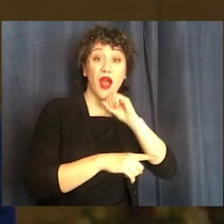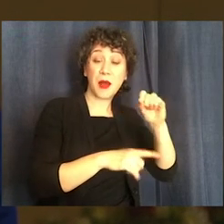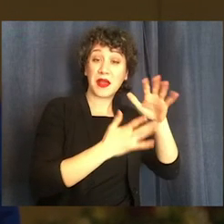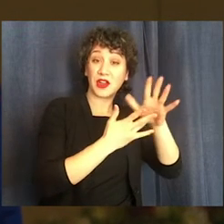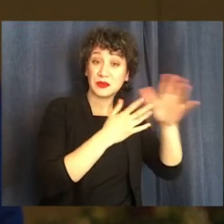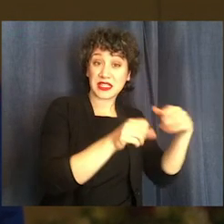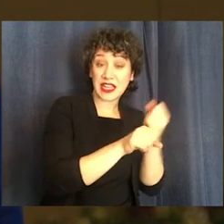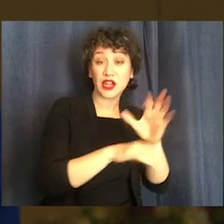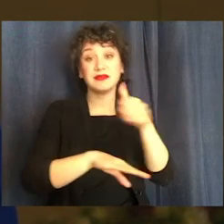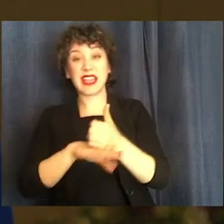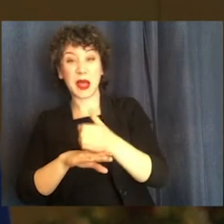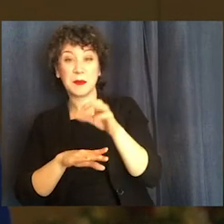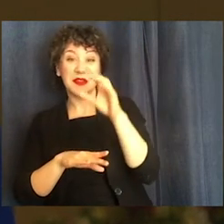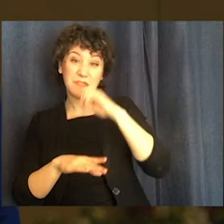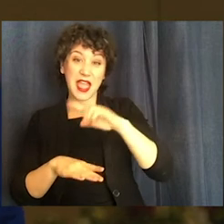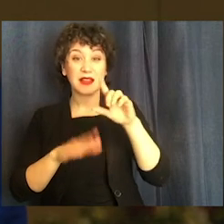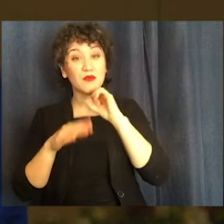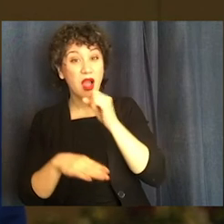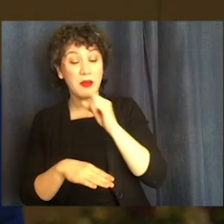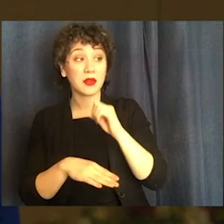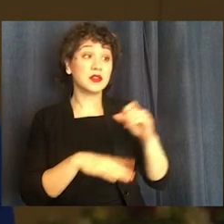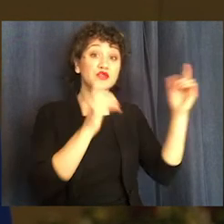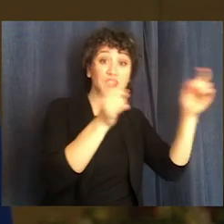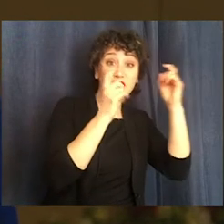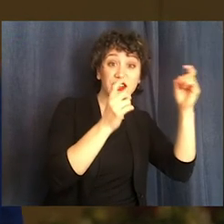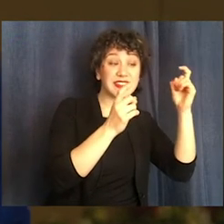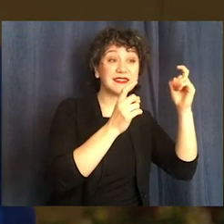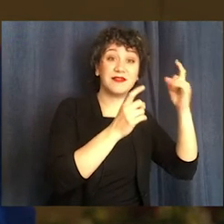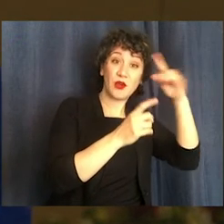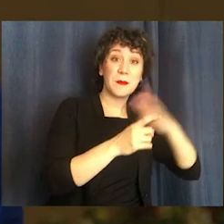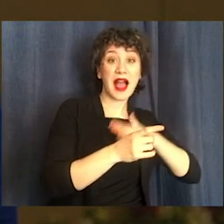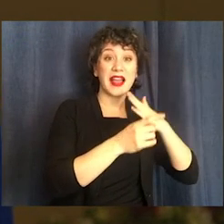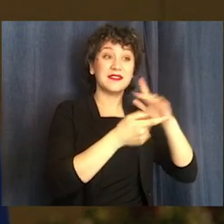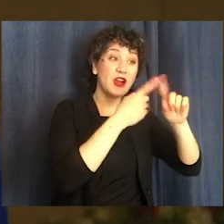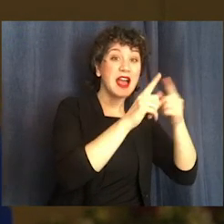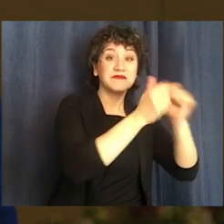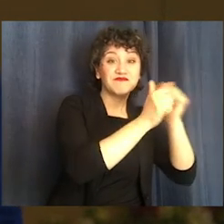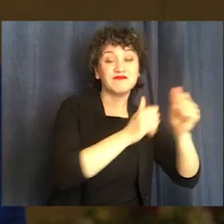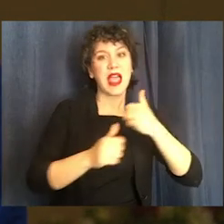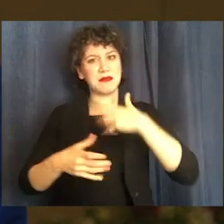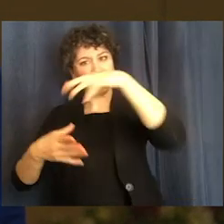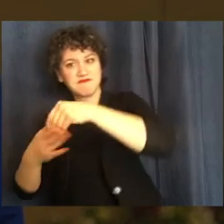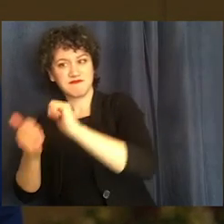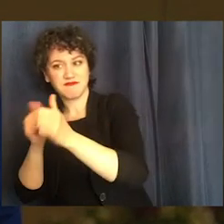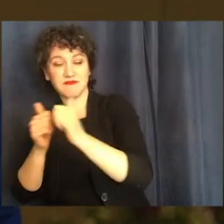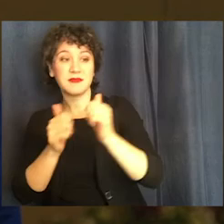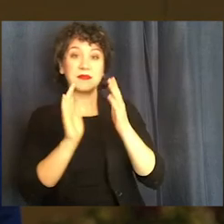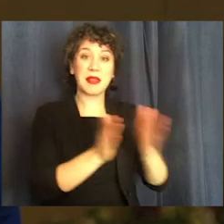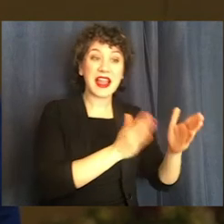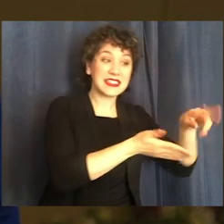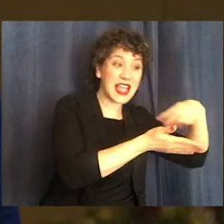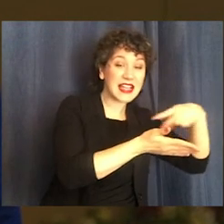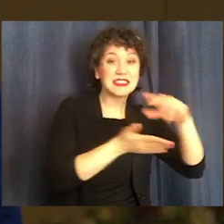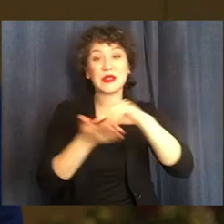government. So many amazing memories have been made, and I have the staff at Palmer to thank for making that happen. These last 2 months, there